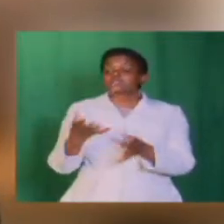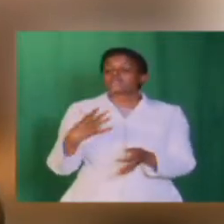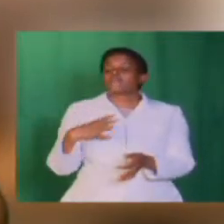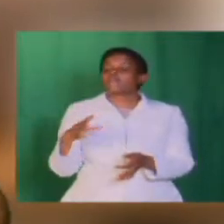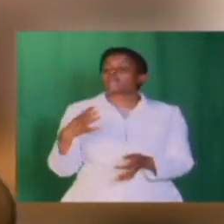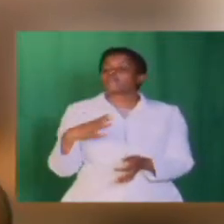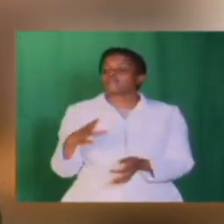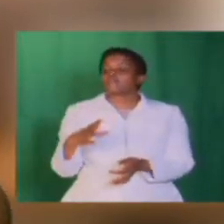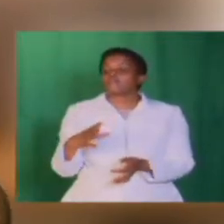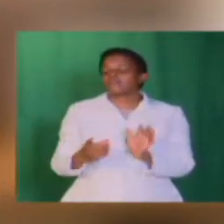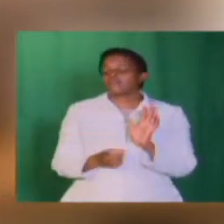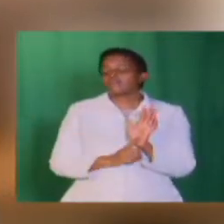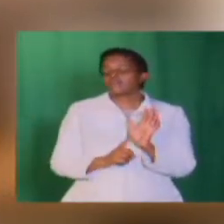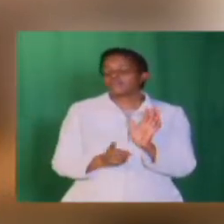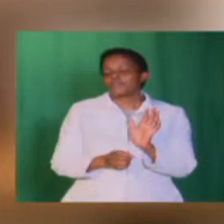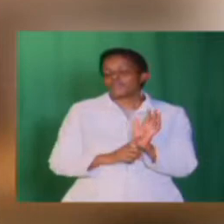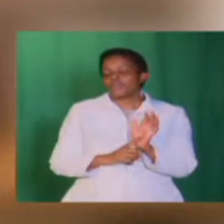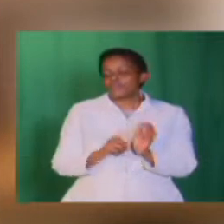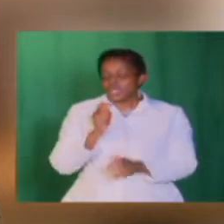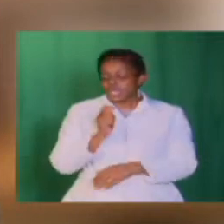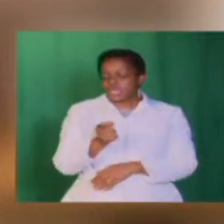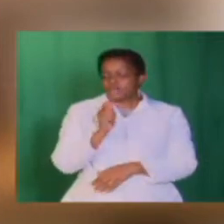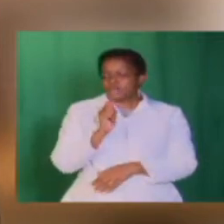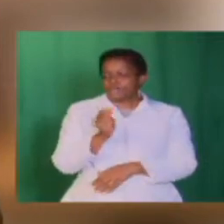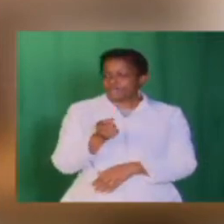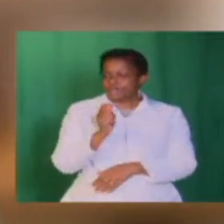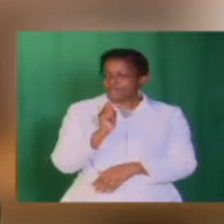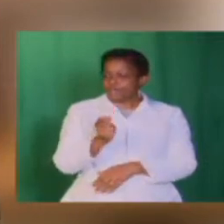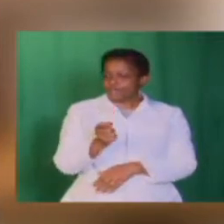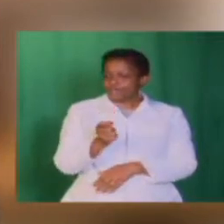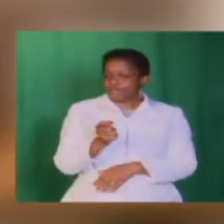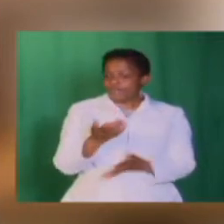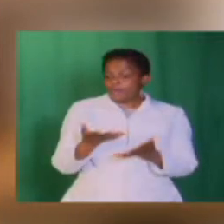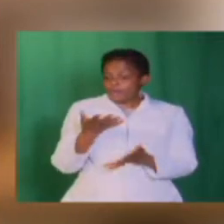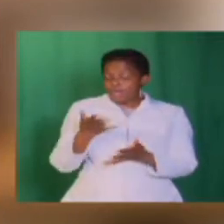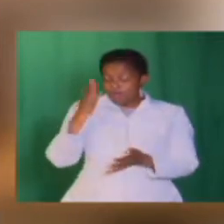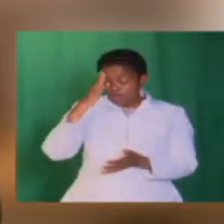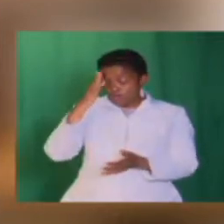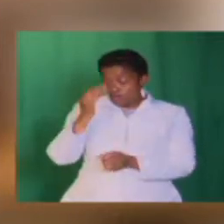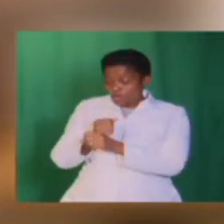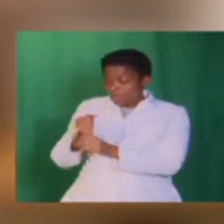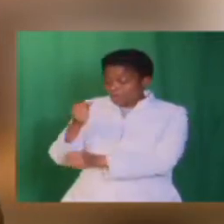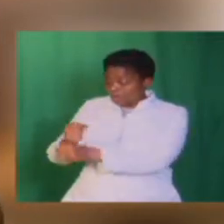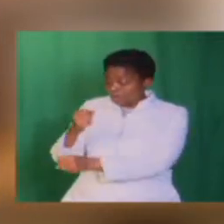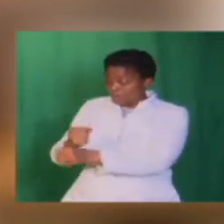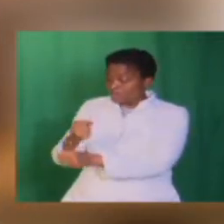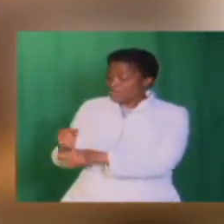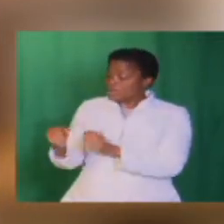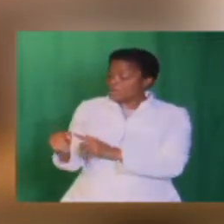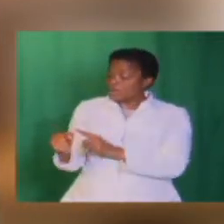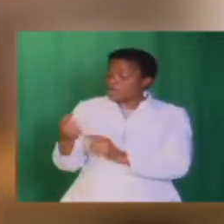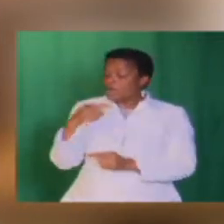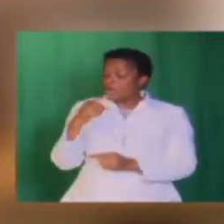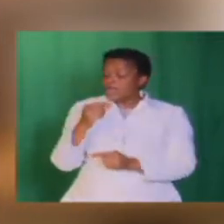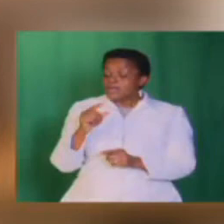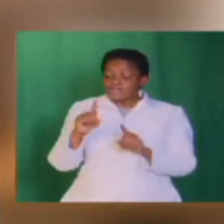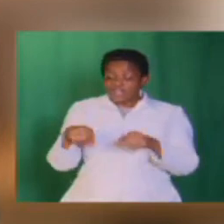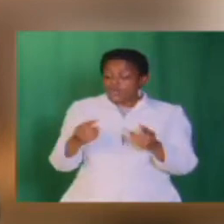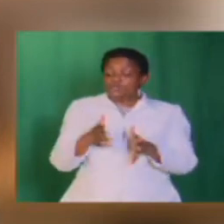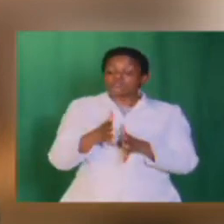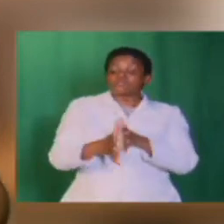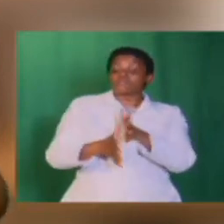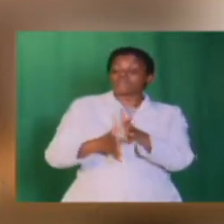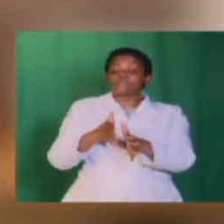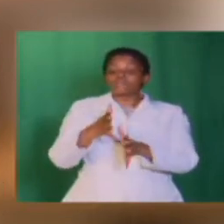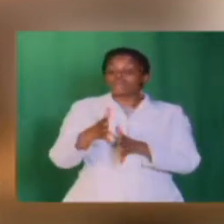let's say you are called in an interview. You may know the job and what is needed in that job, but if you cannot express yourself